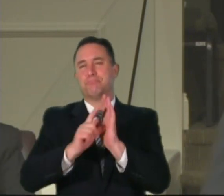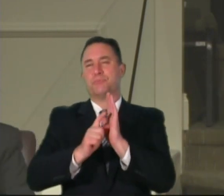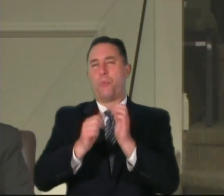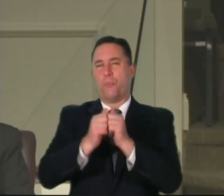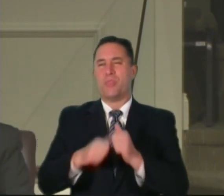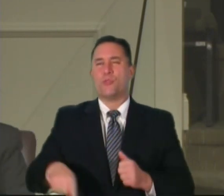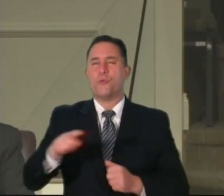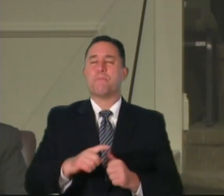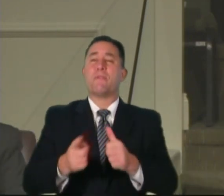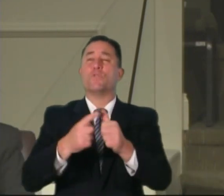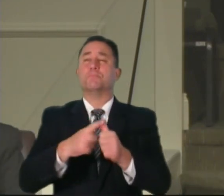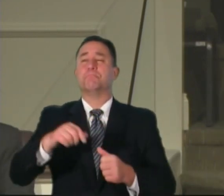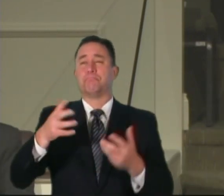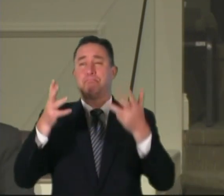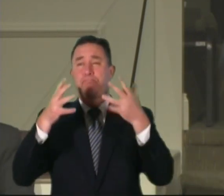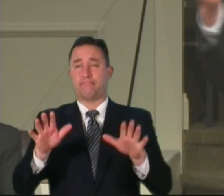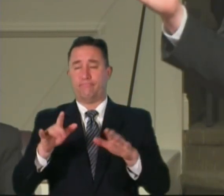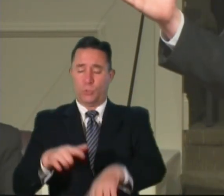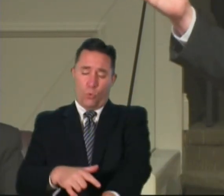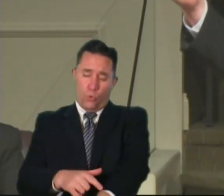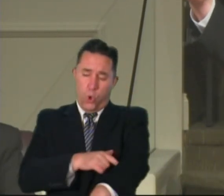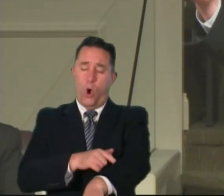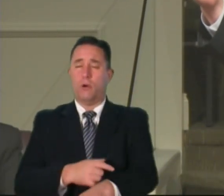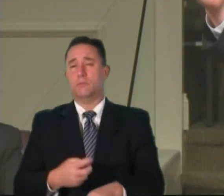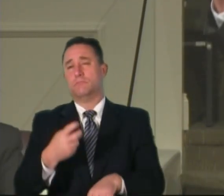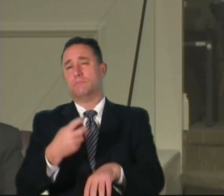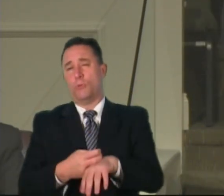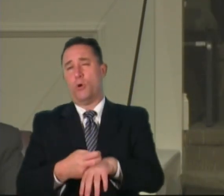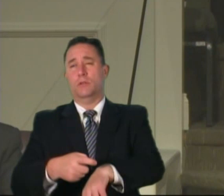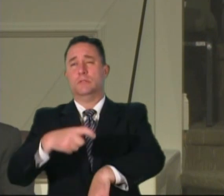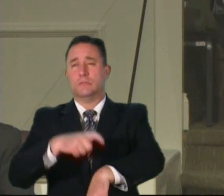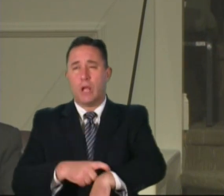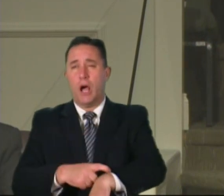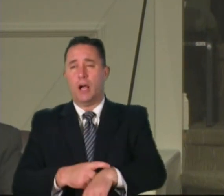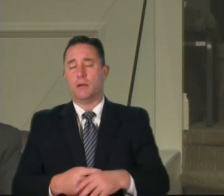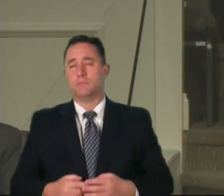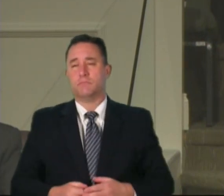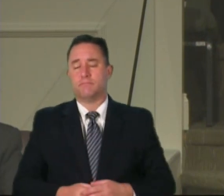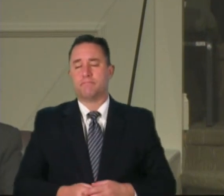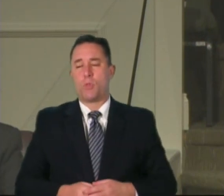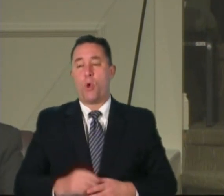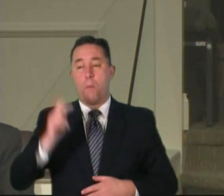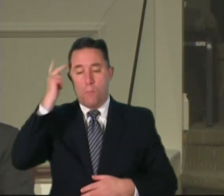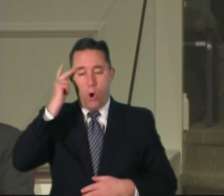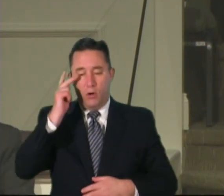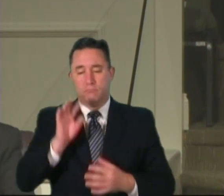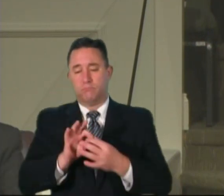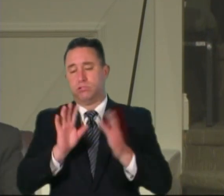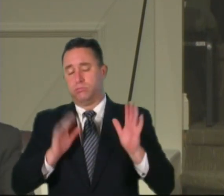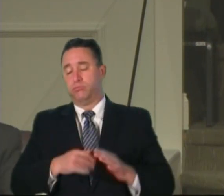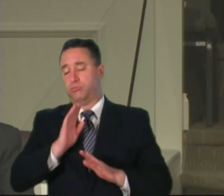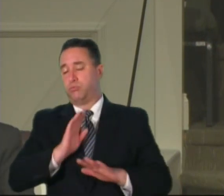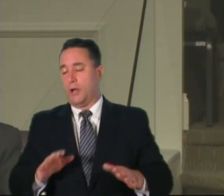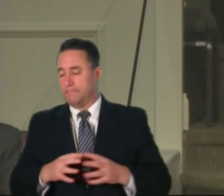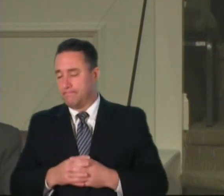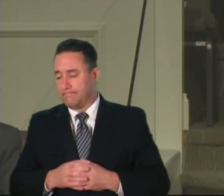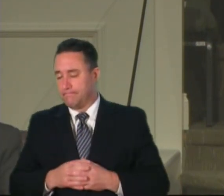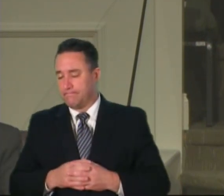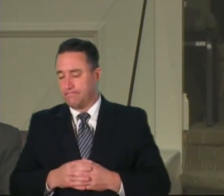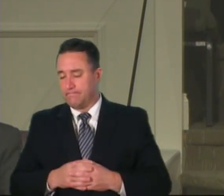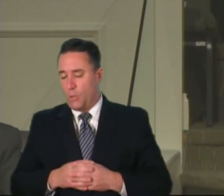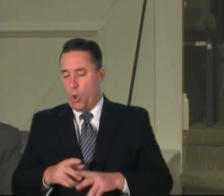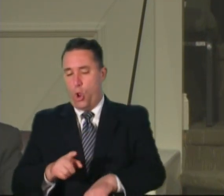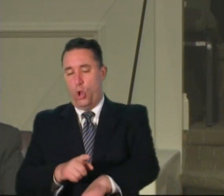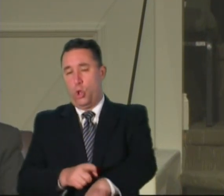of all, after a long, difficult time and quietness, Paul, a prisoner, says, after